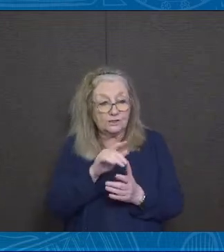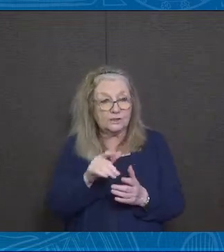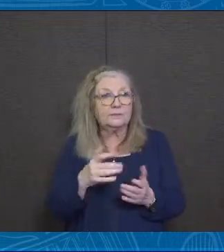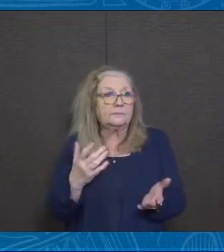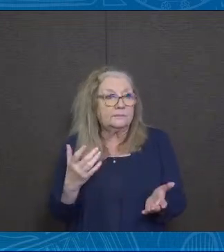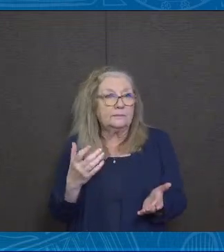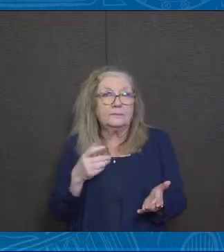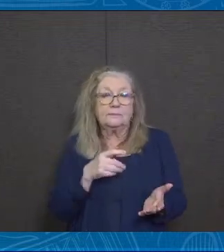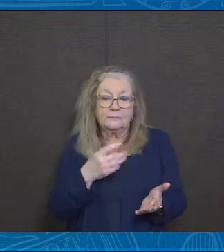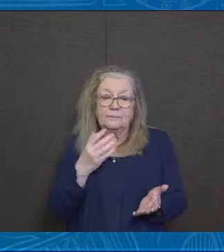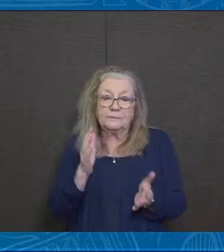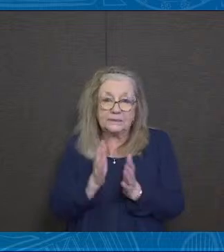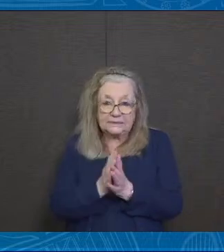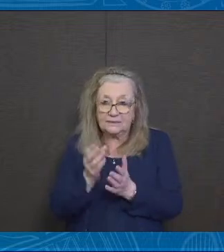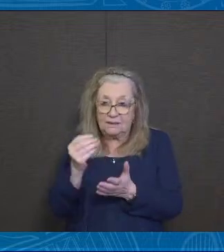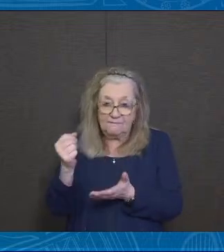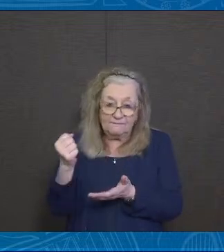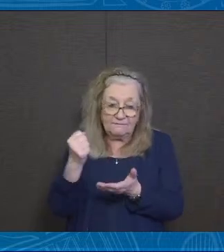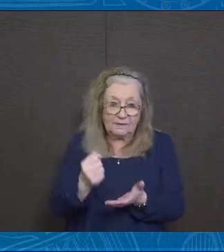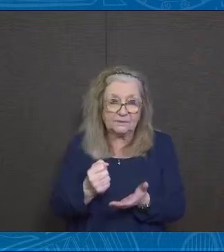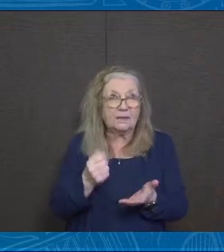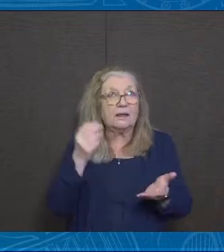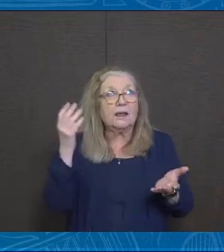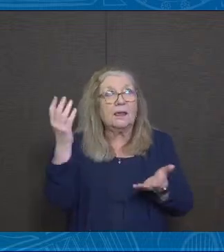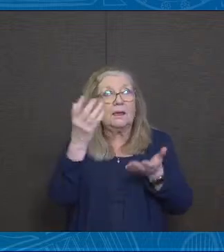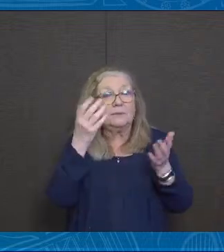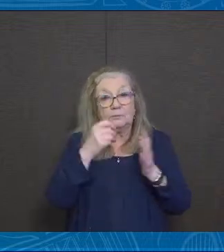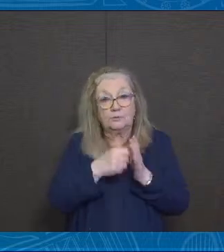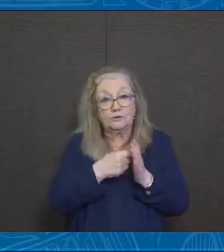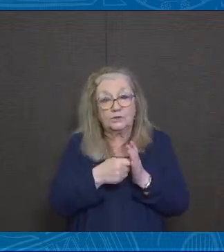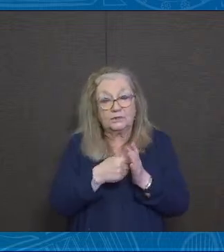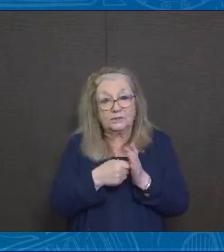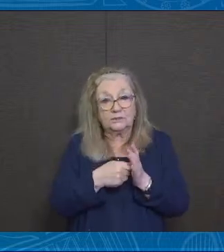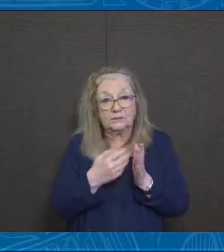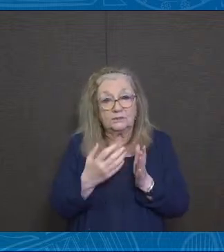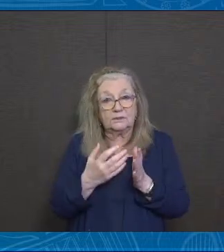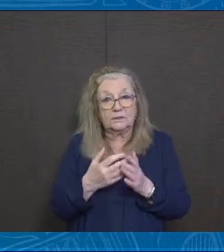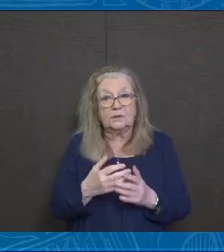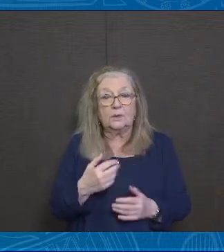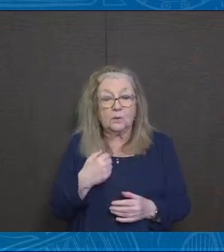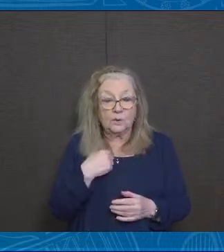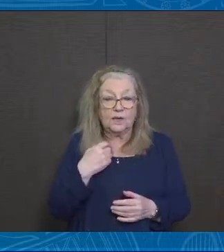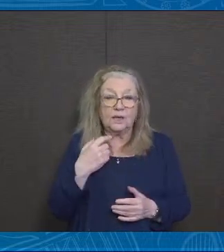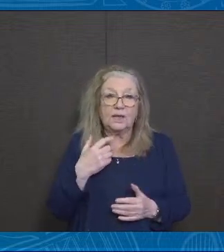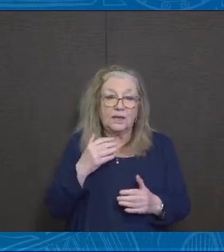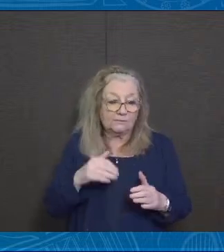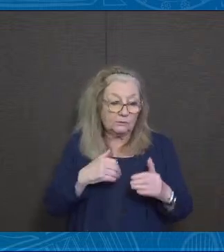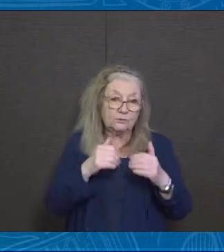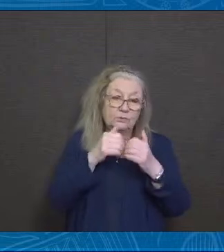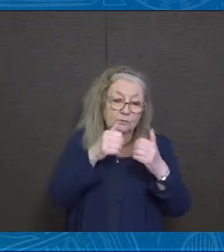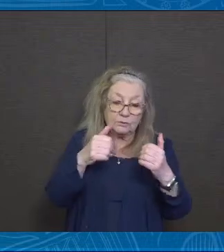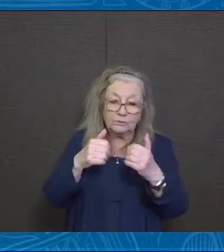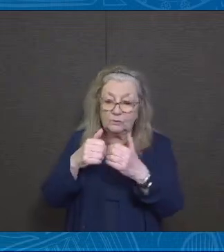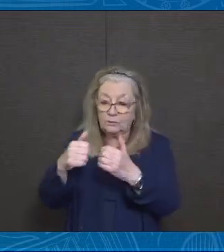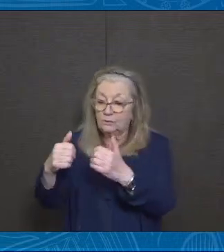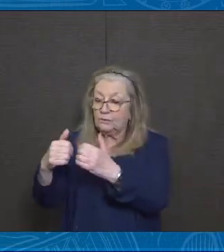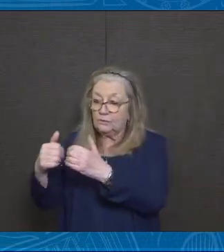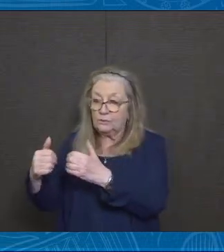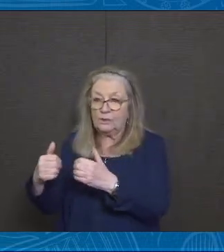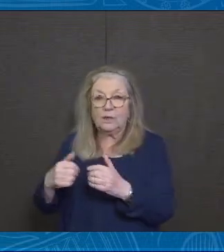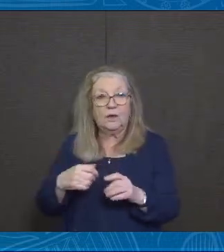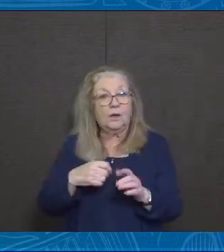projects. And then further, we disaggregate this into projects